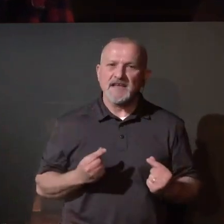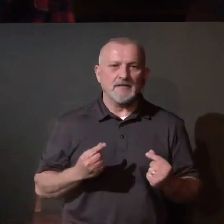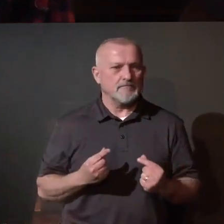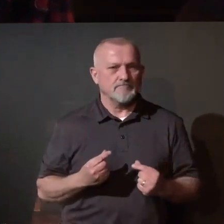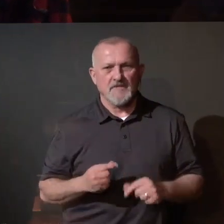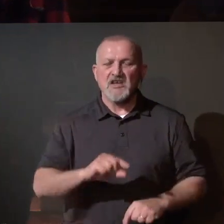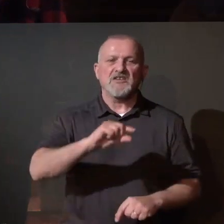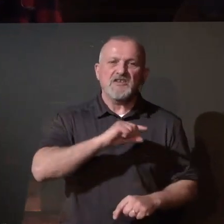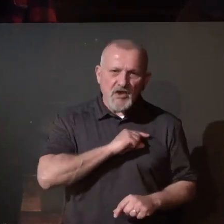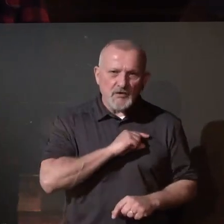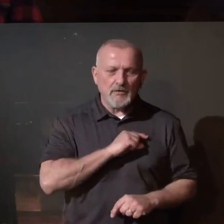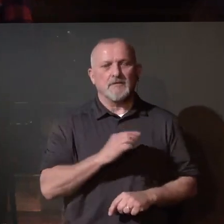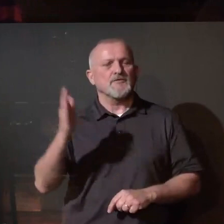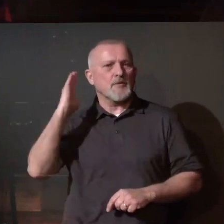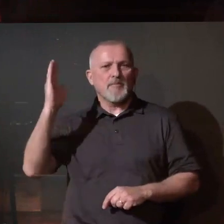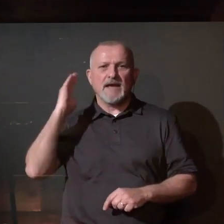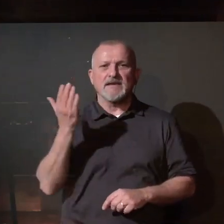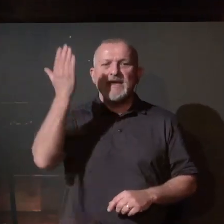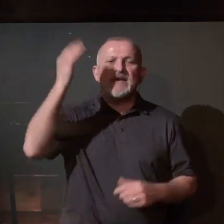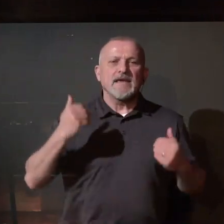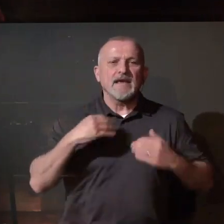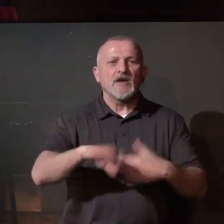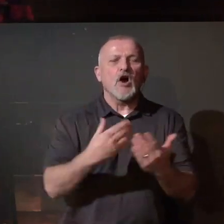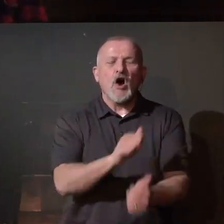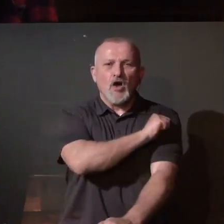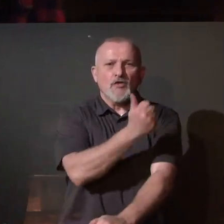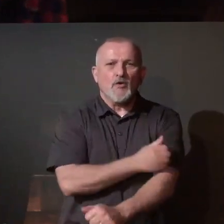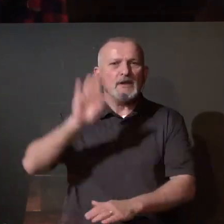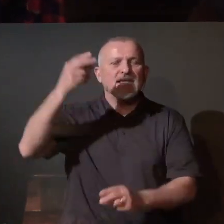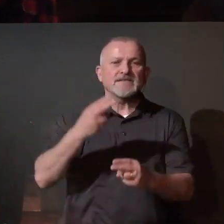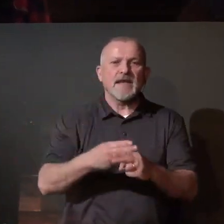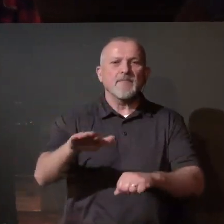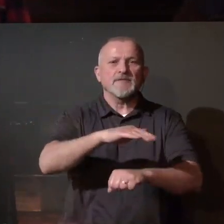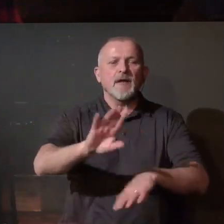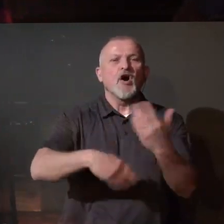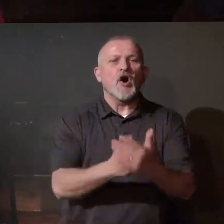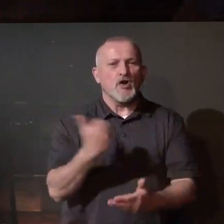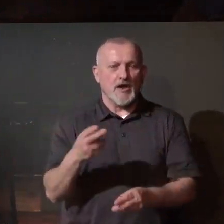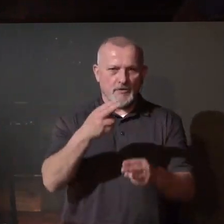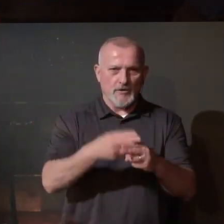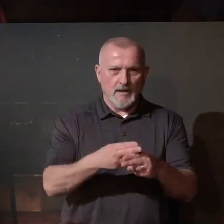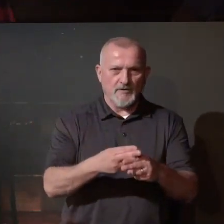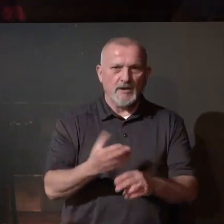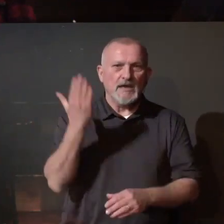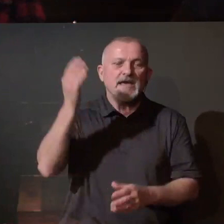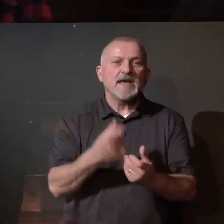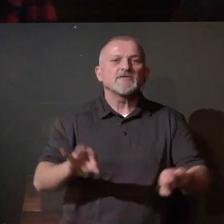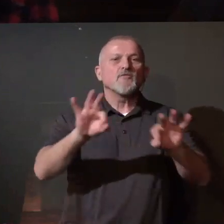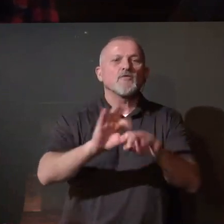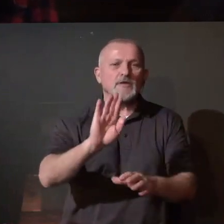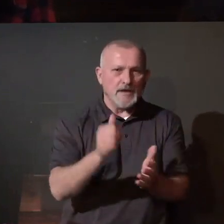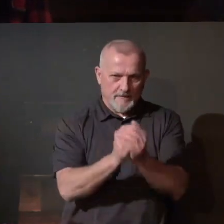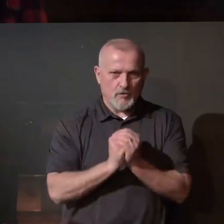name's above your guilt, his name's above your past. He has all authority. His name is above every name, and he is worthy of worshiping him right now where you stand.